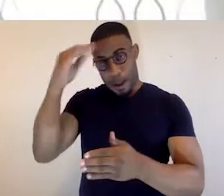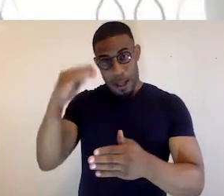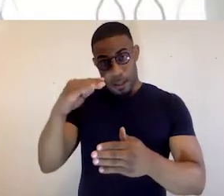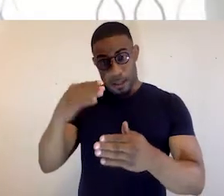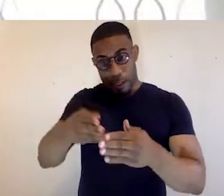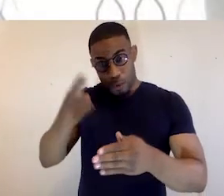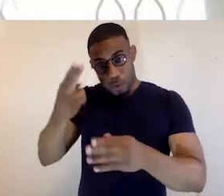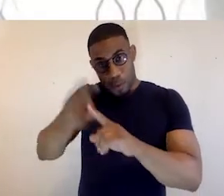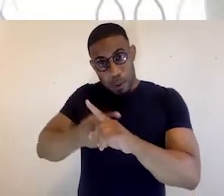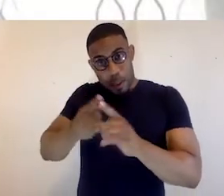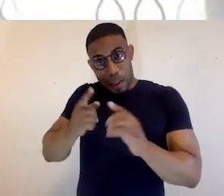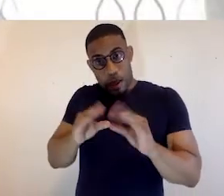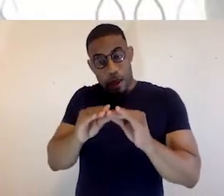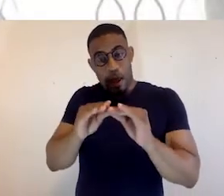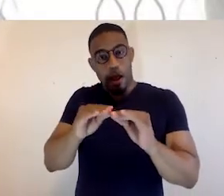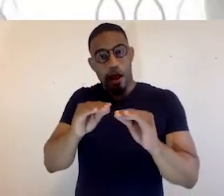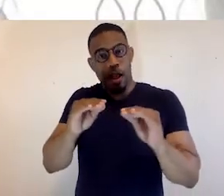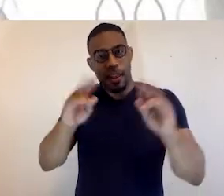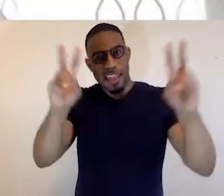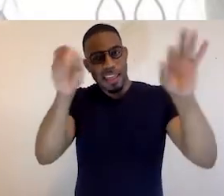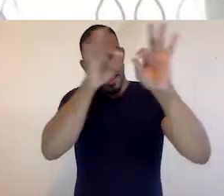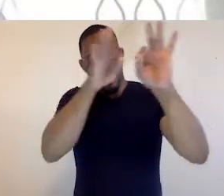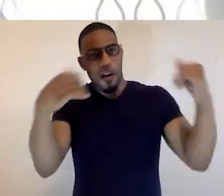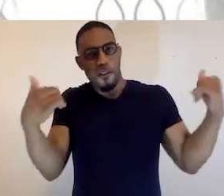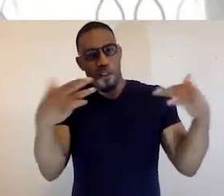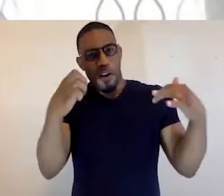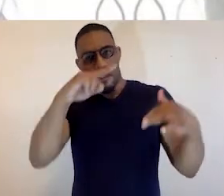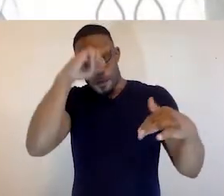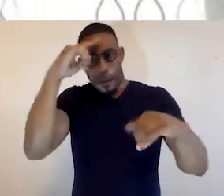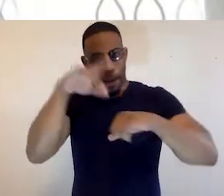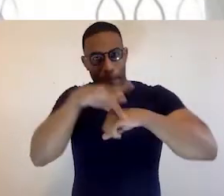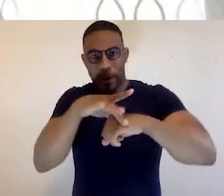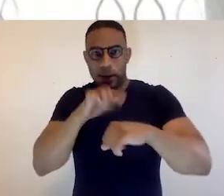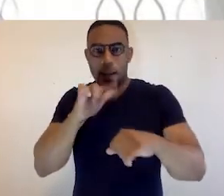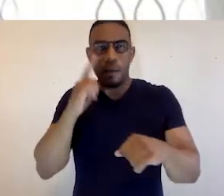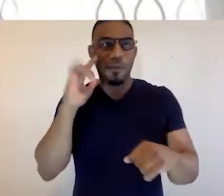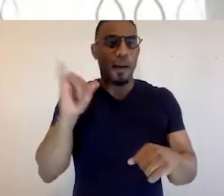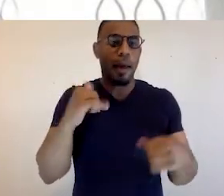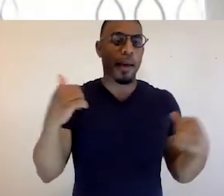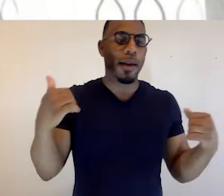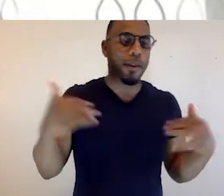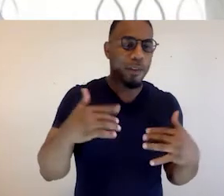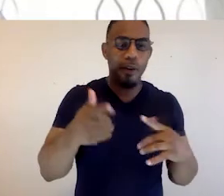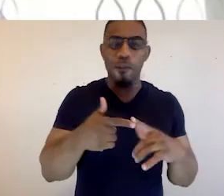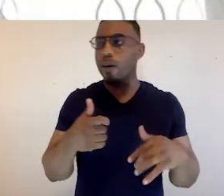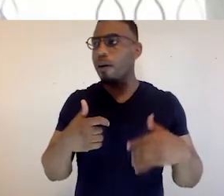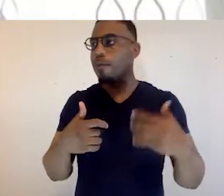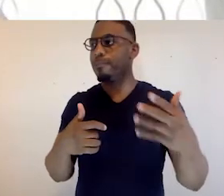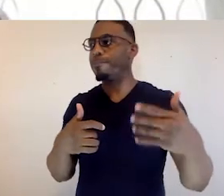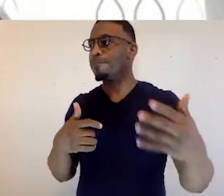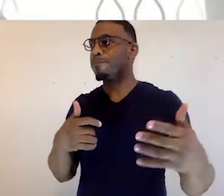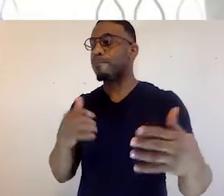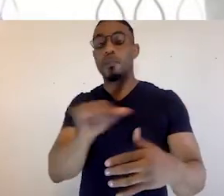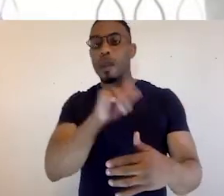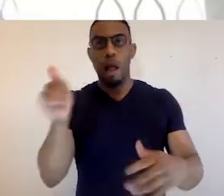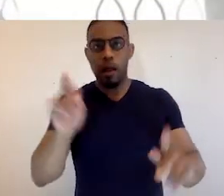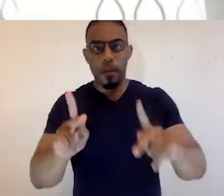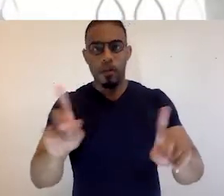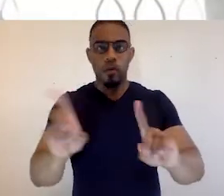theme was fear of a black planet. And it wasn't just in terms of fear from